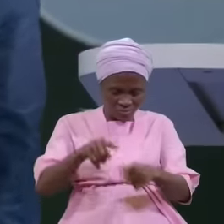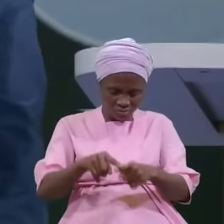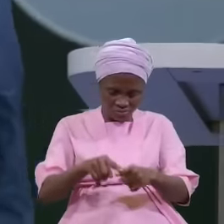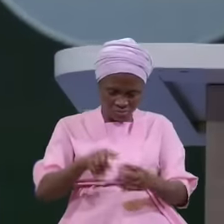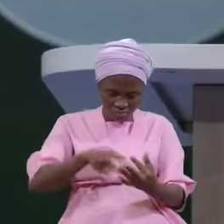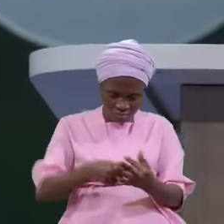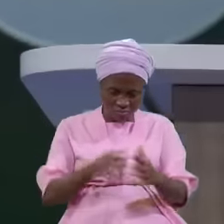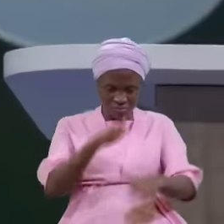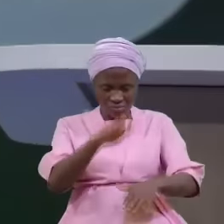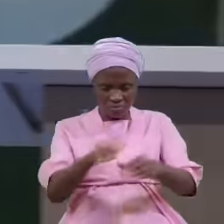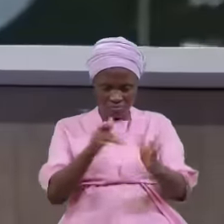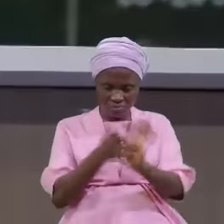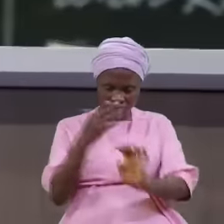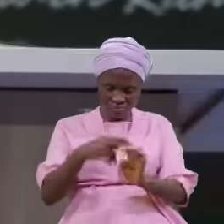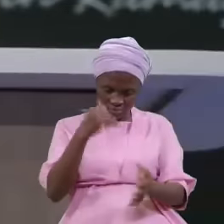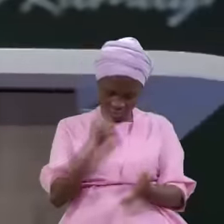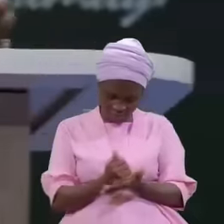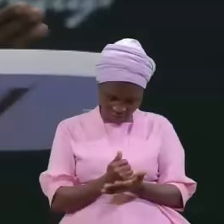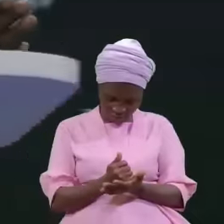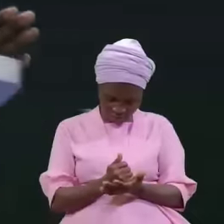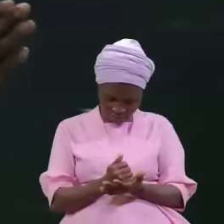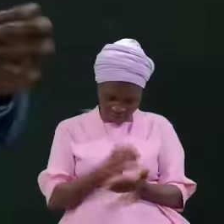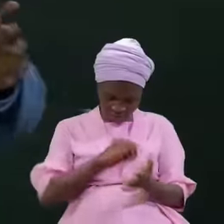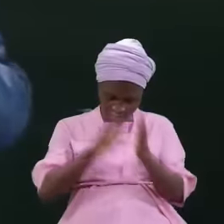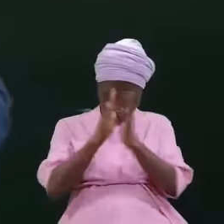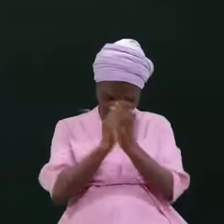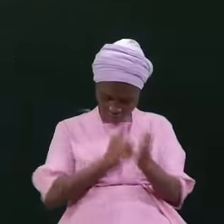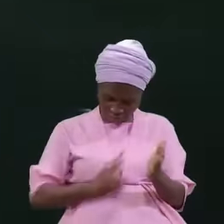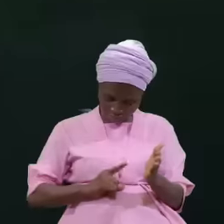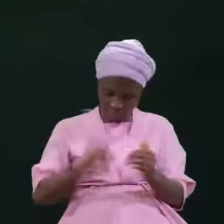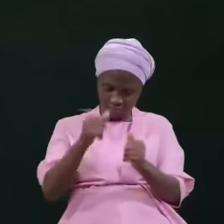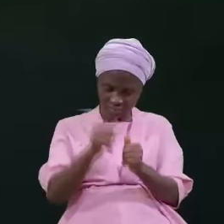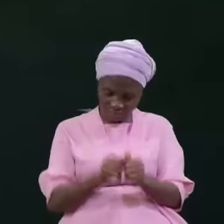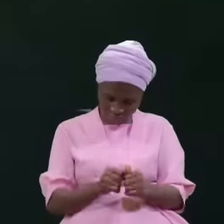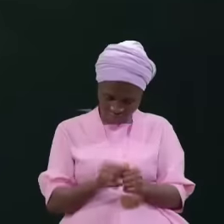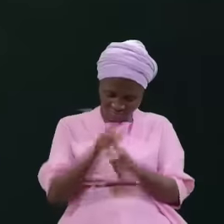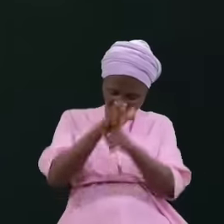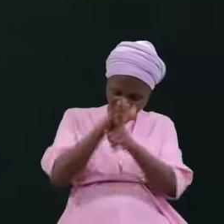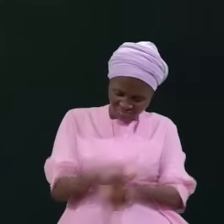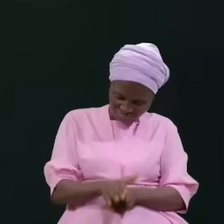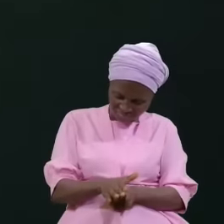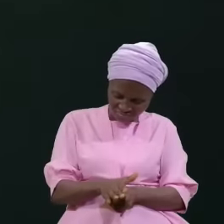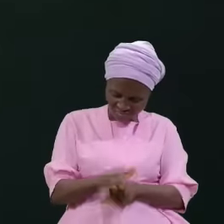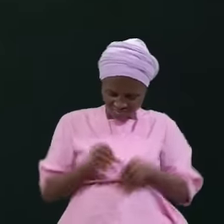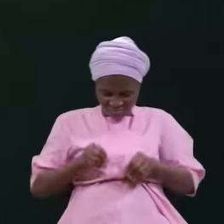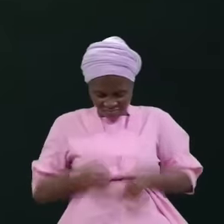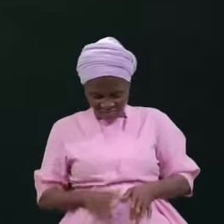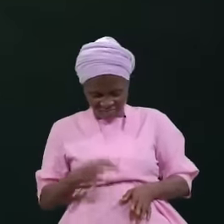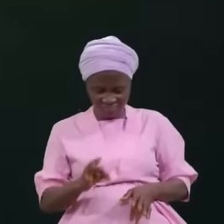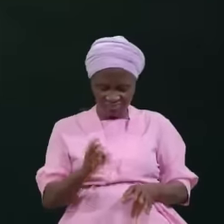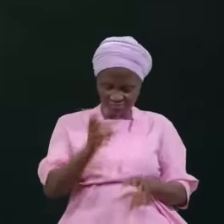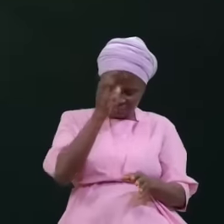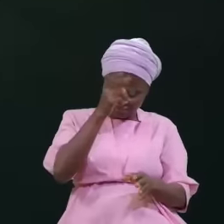Jesus' name. I pray, Lord, every oppression of the devil, every attack of the